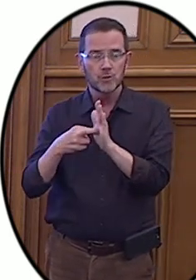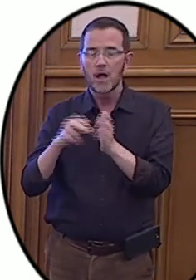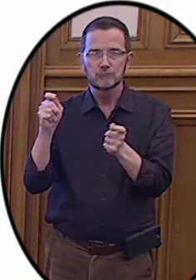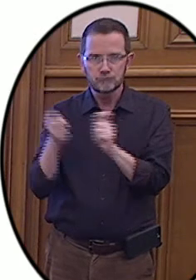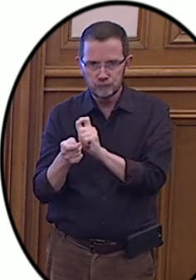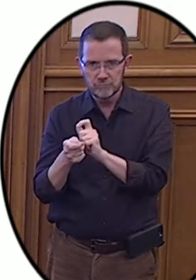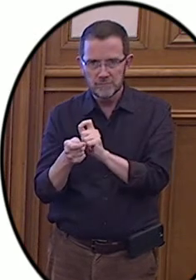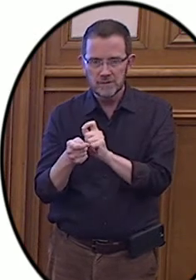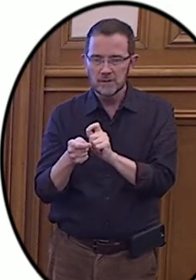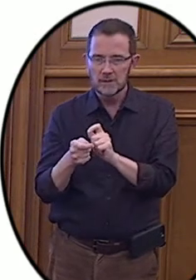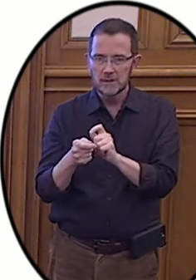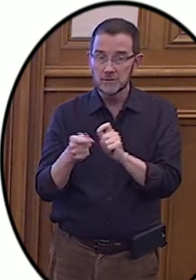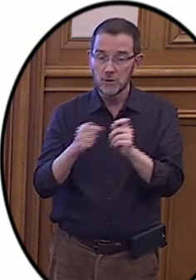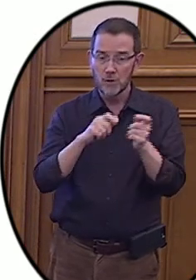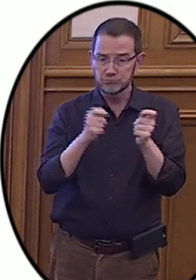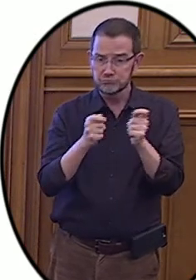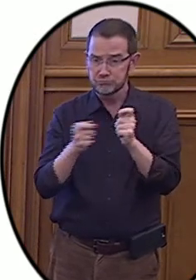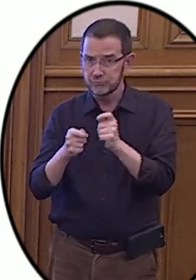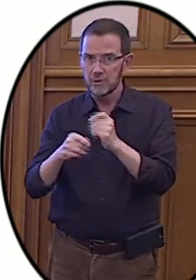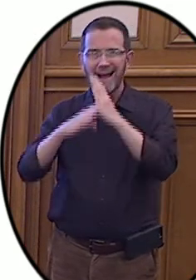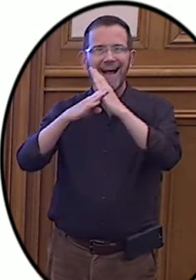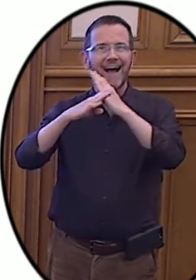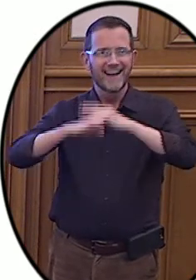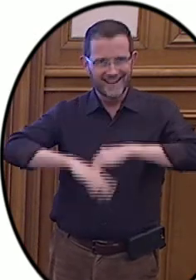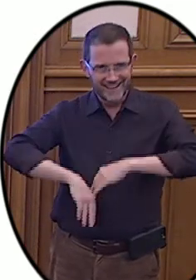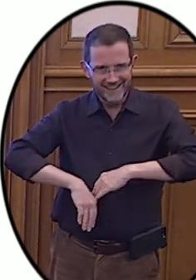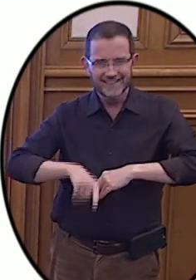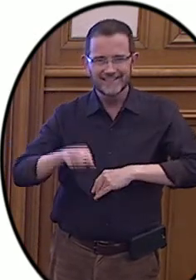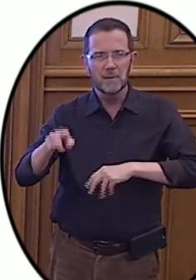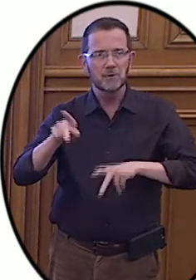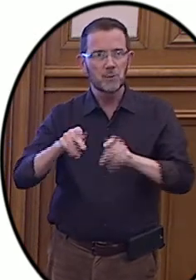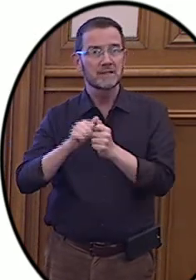equal opportunity to use and enjoy a dwelling.